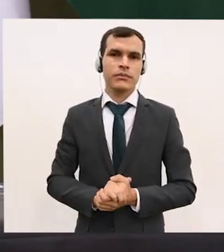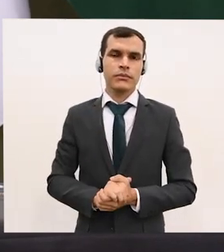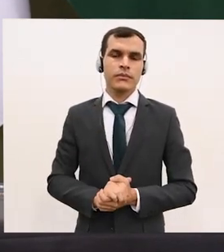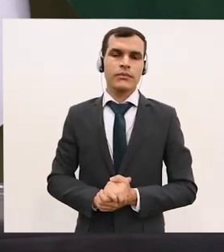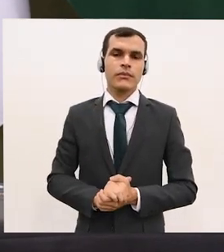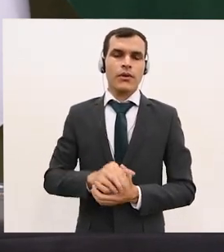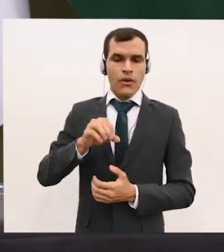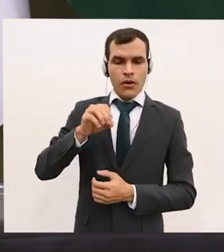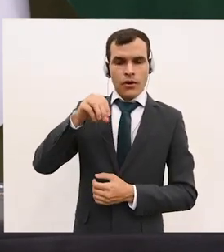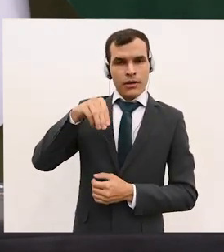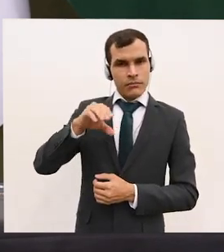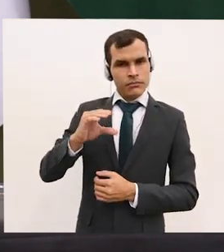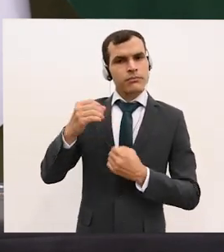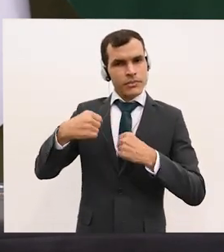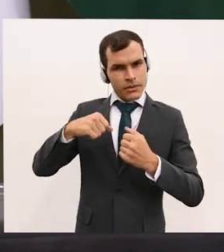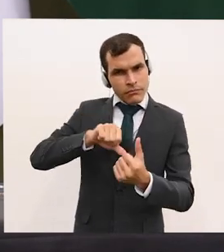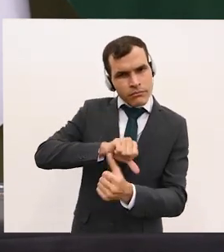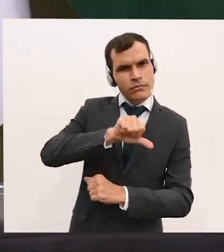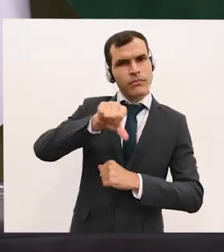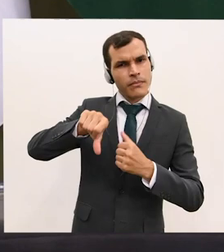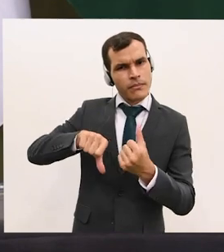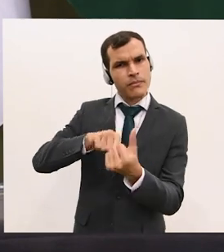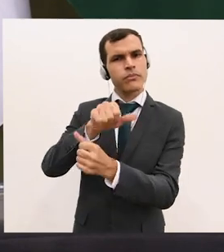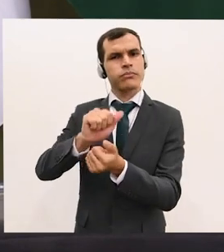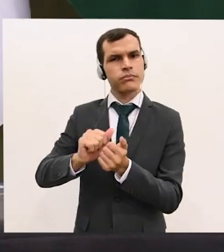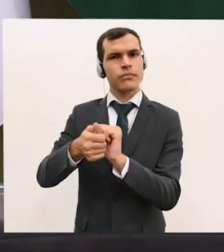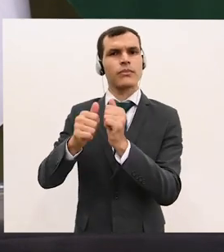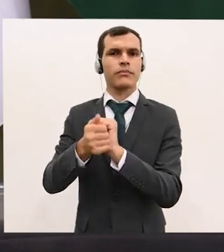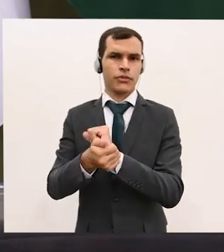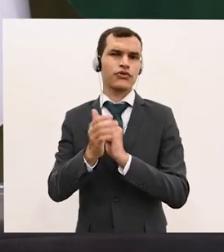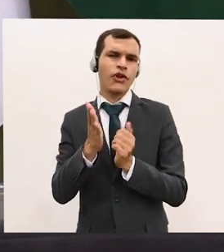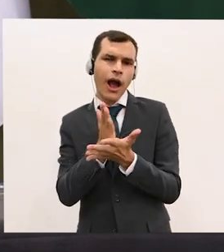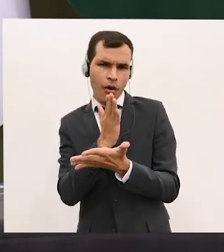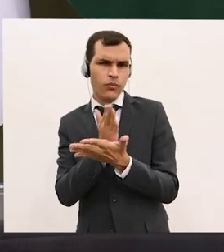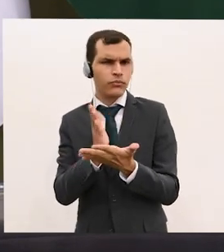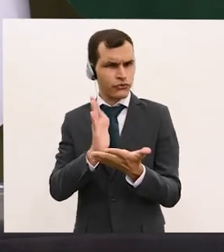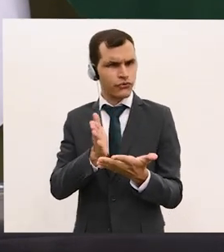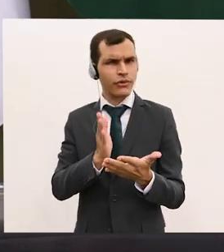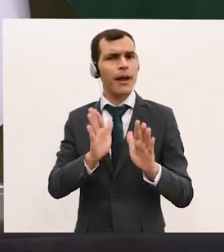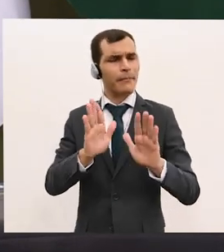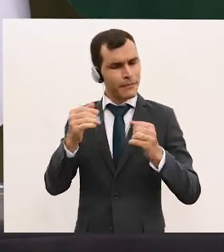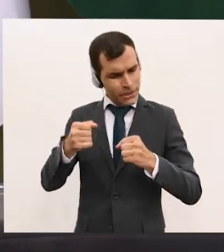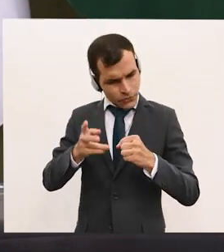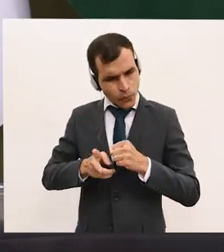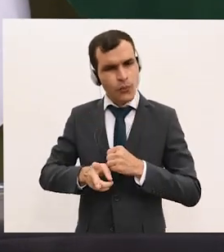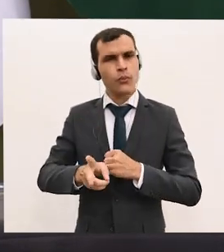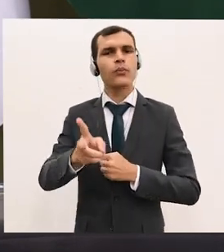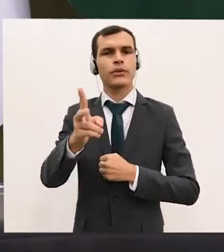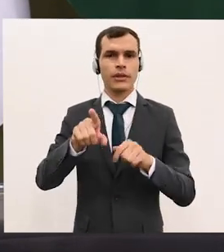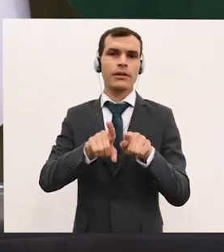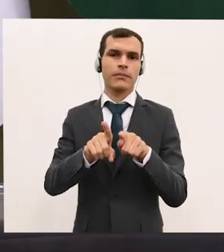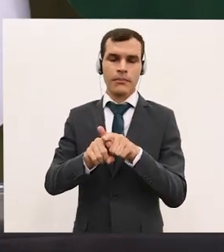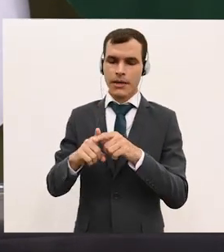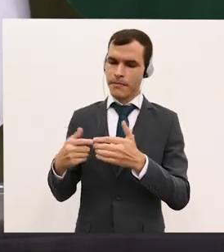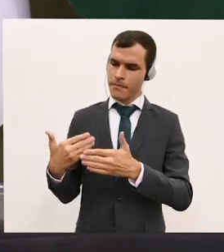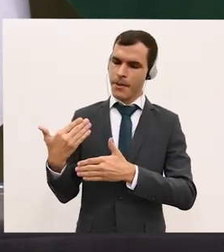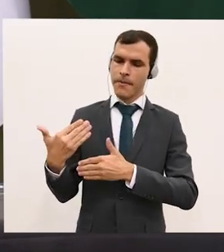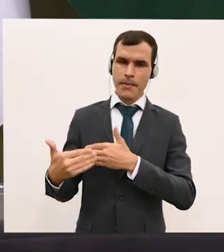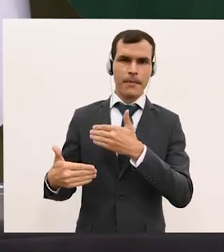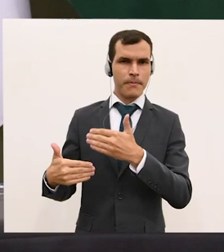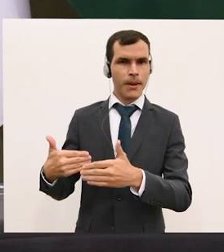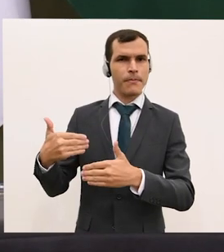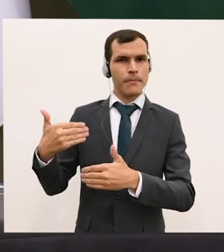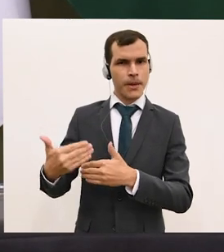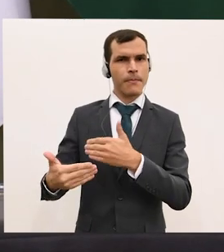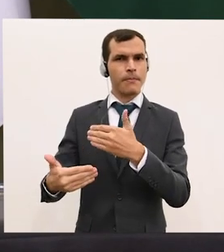ways, but we need to continue and we need to agree on the process for doing that at this meeting. We need to reform